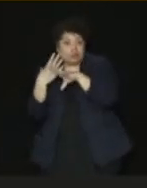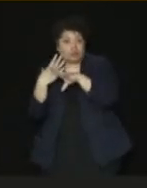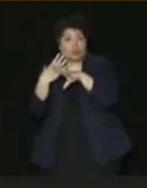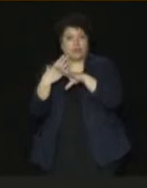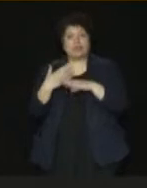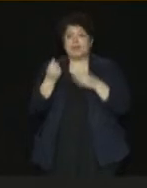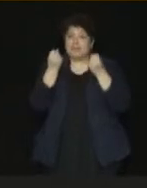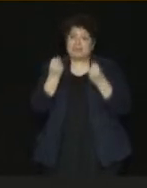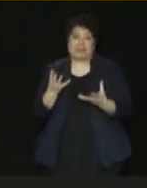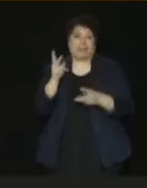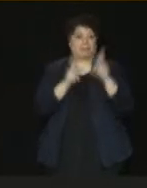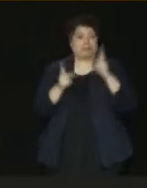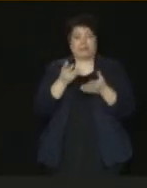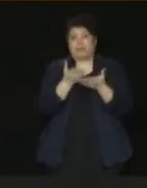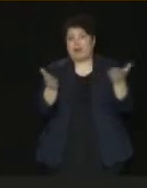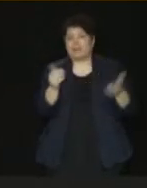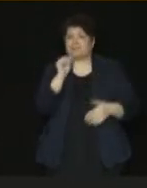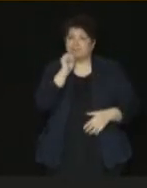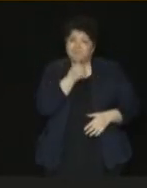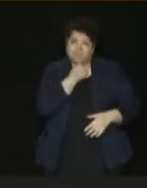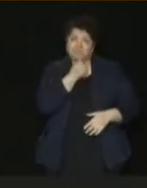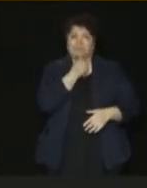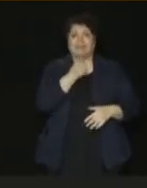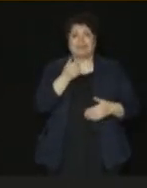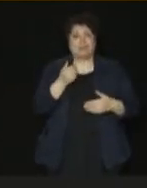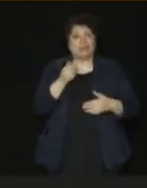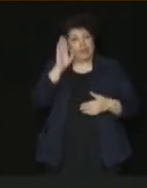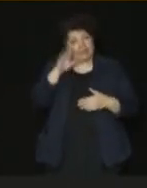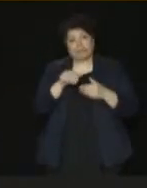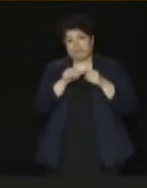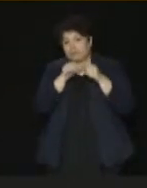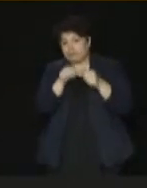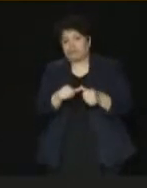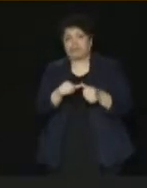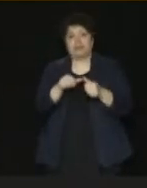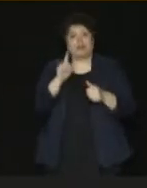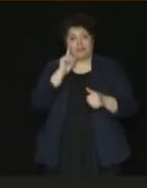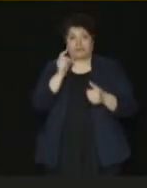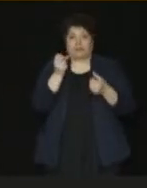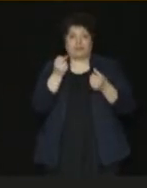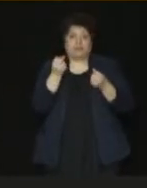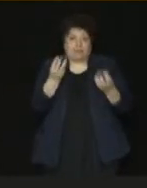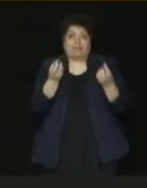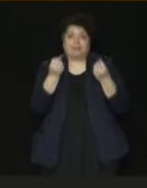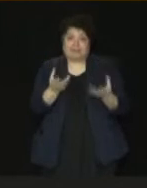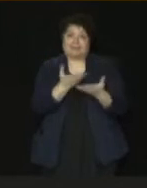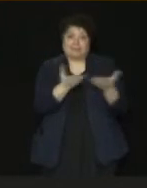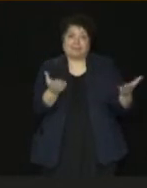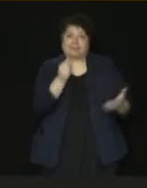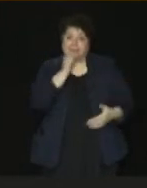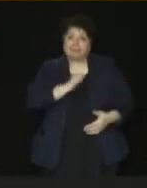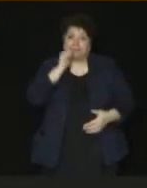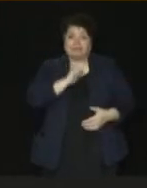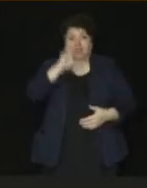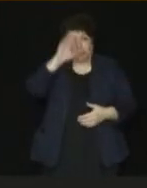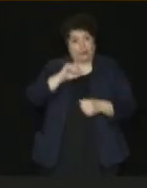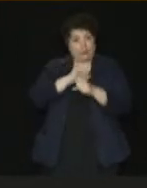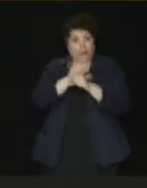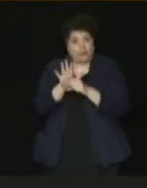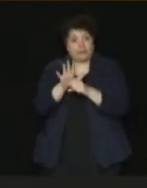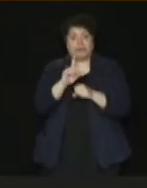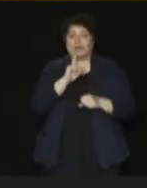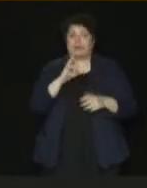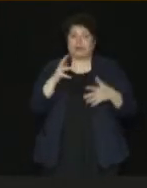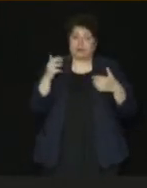for many people, and it will continue to be difficult for many. This pandemic is difficult.